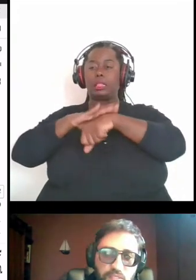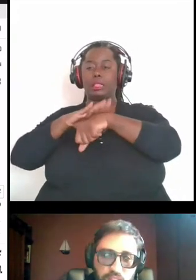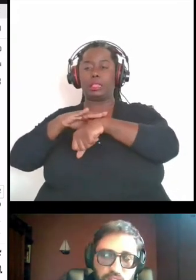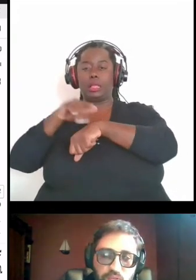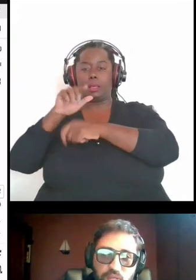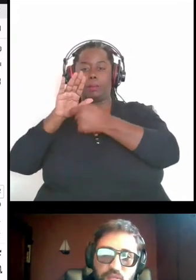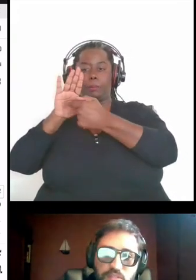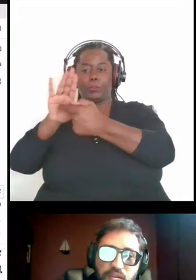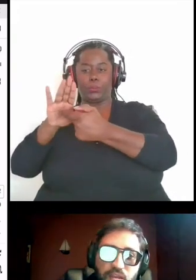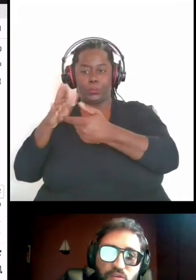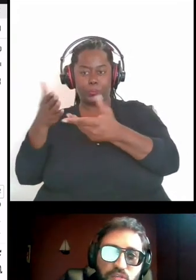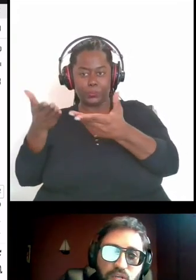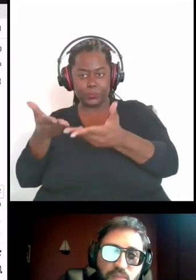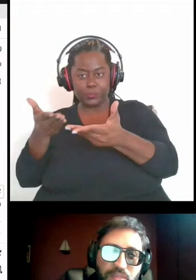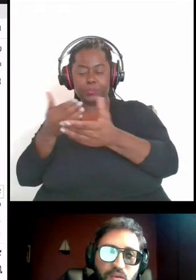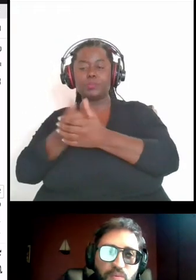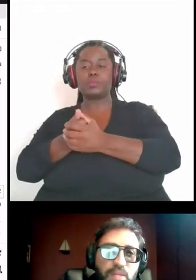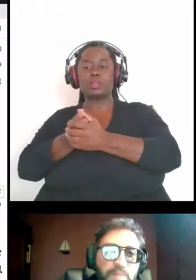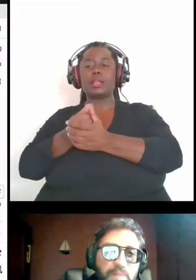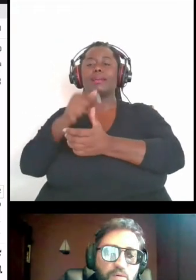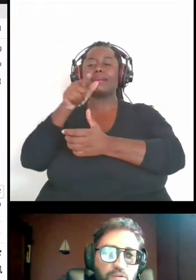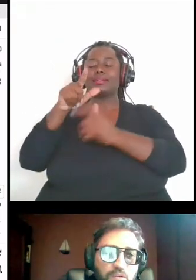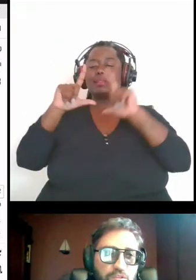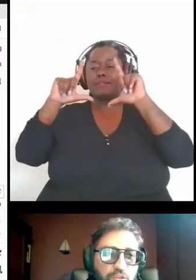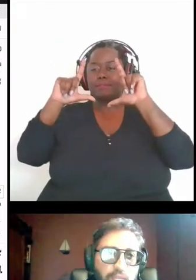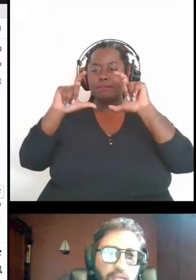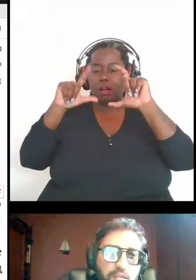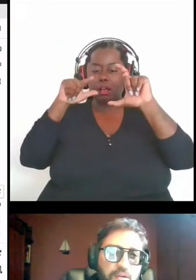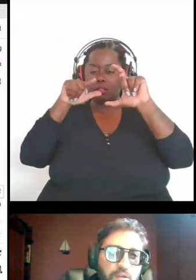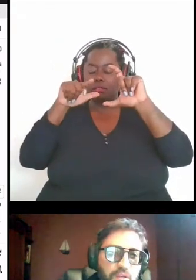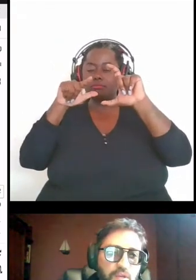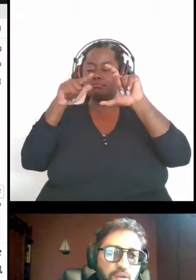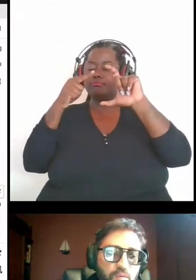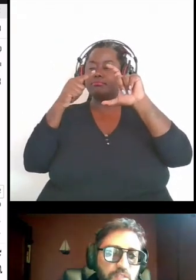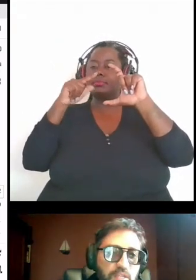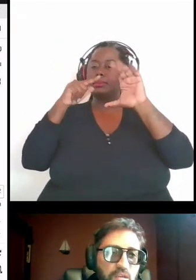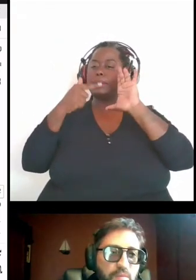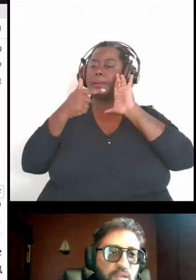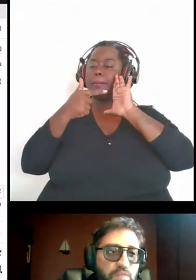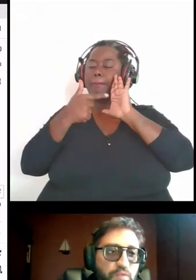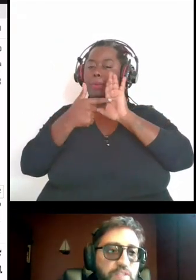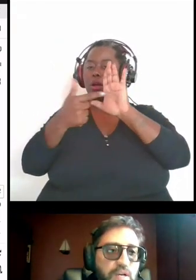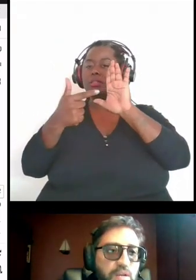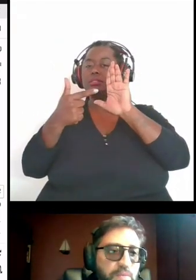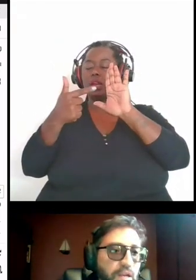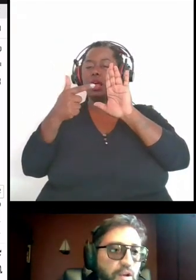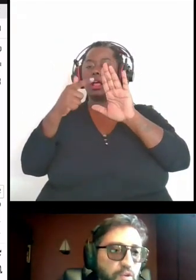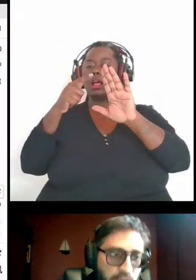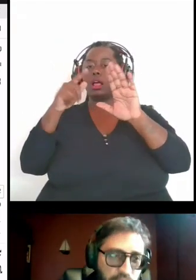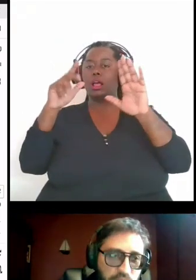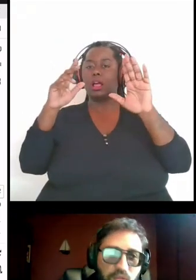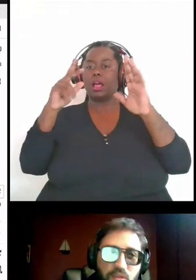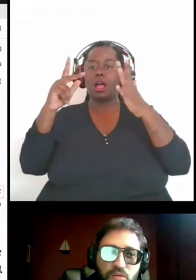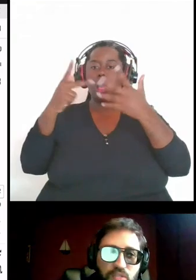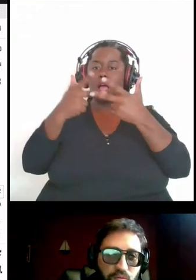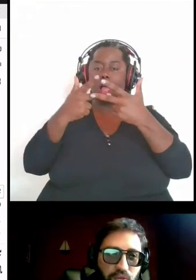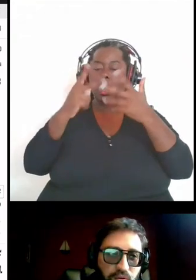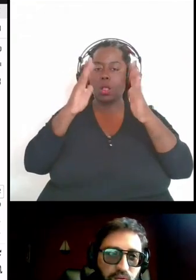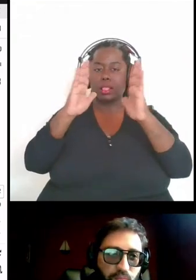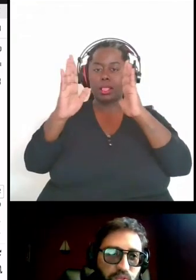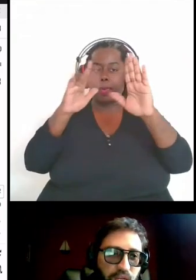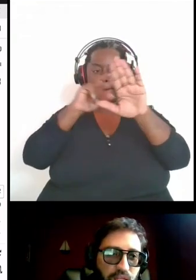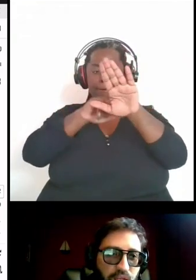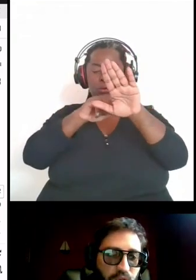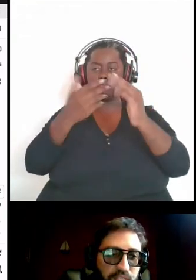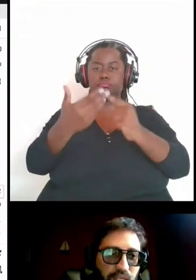fiction the photograph archive simulates a different time 100 years